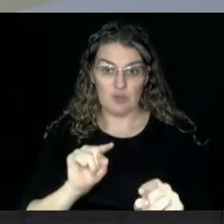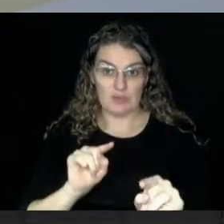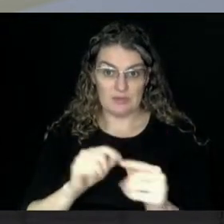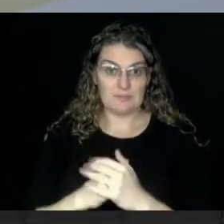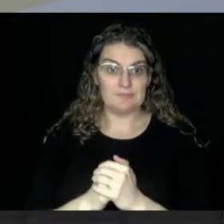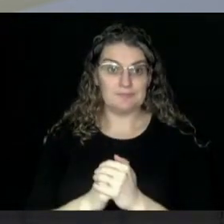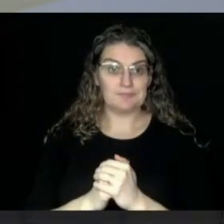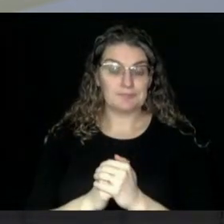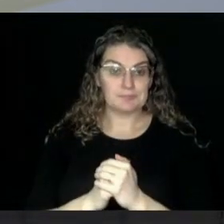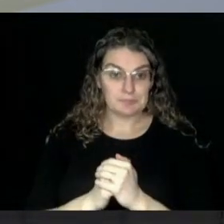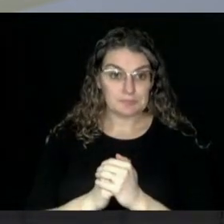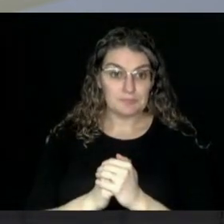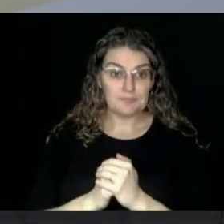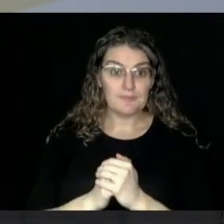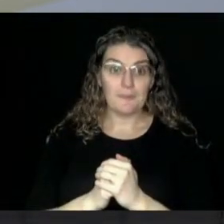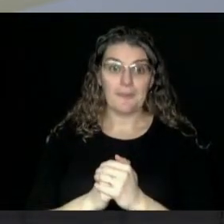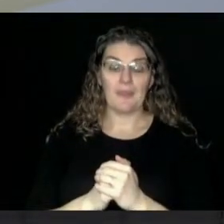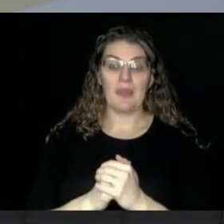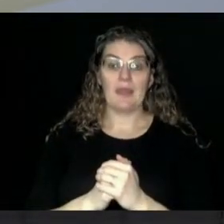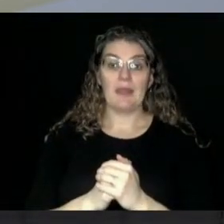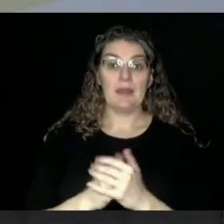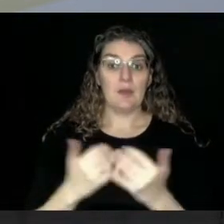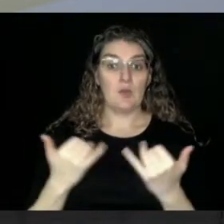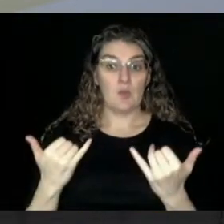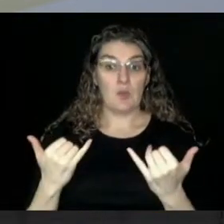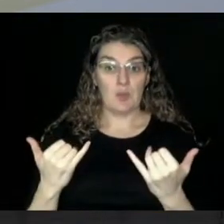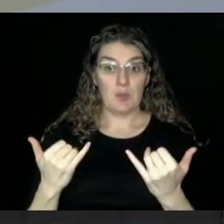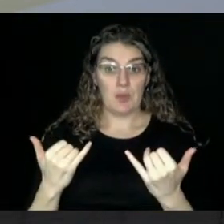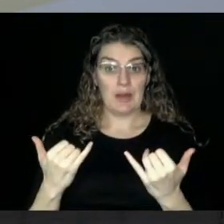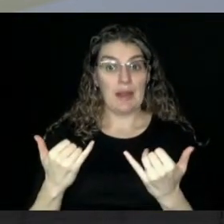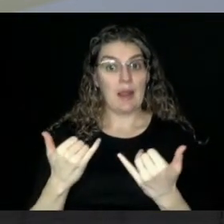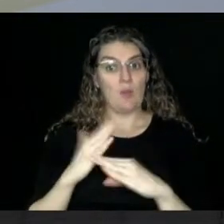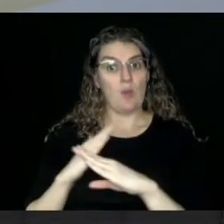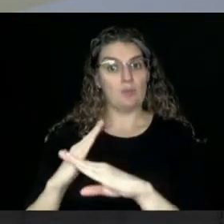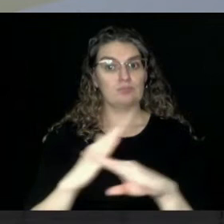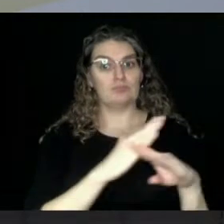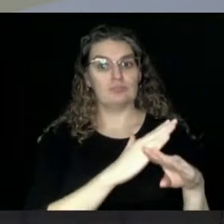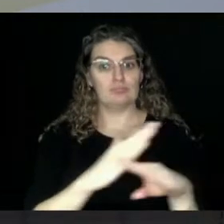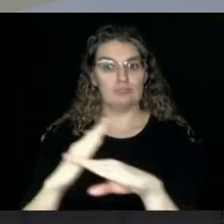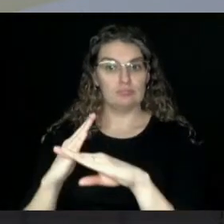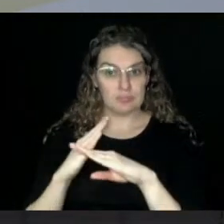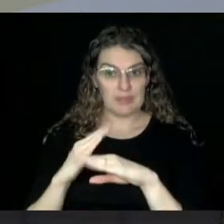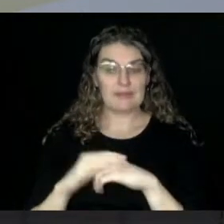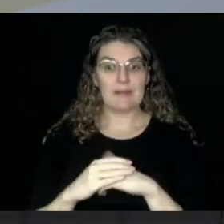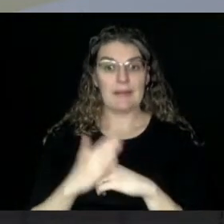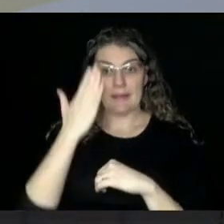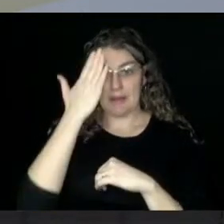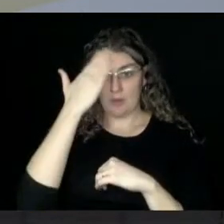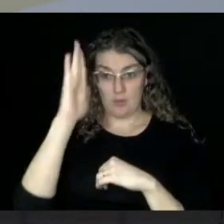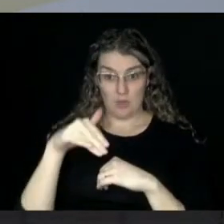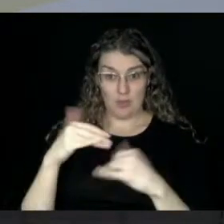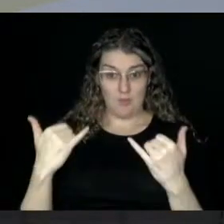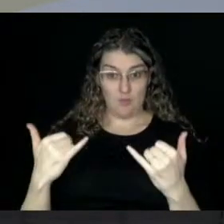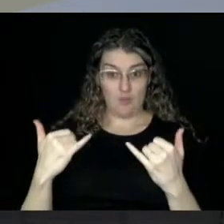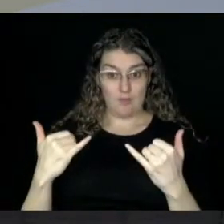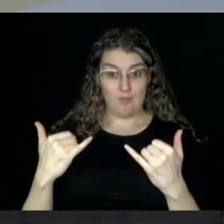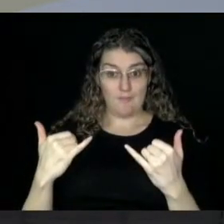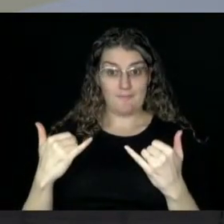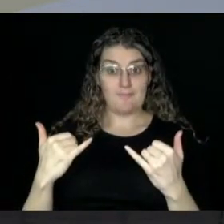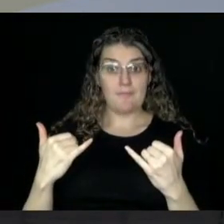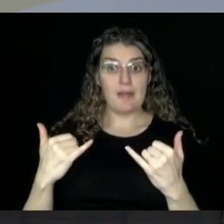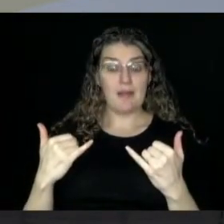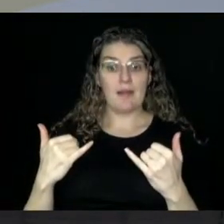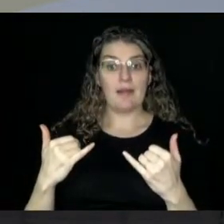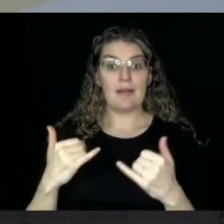I know it's a wonderful feeling, and Marion shares this, to know that all our residents and staff in our long-term care and community care facilities are